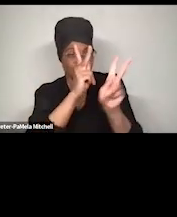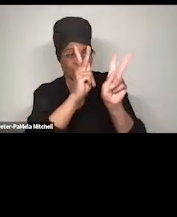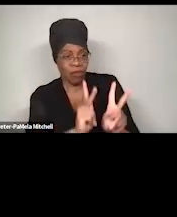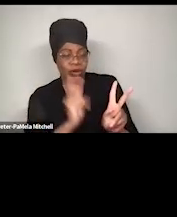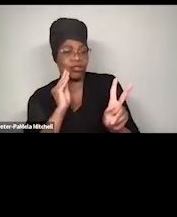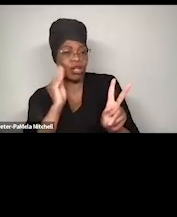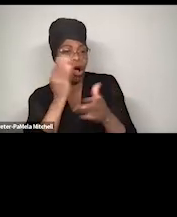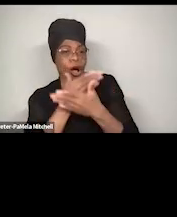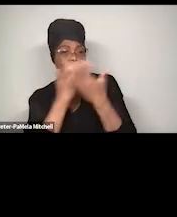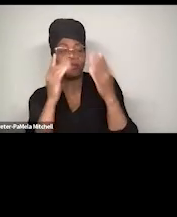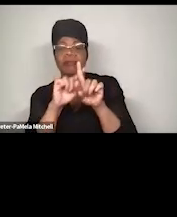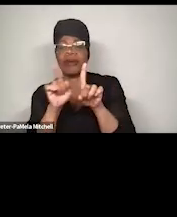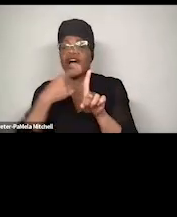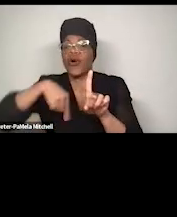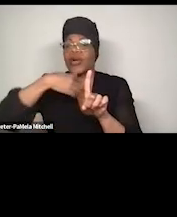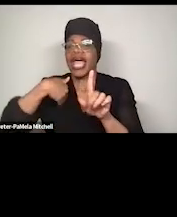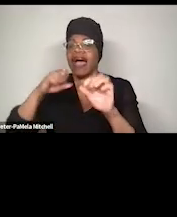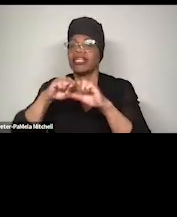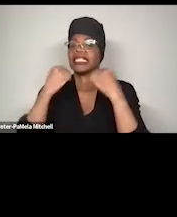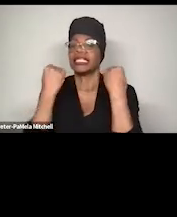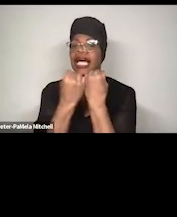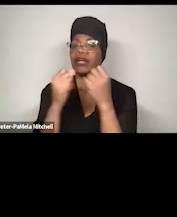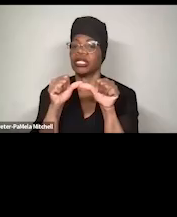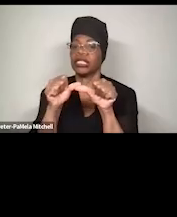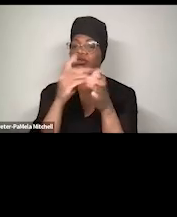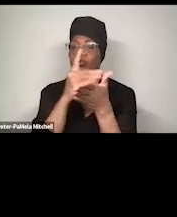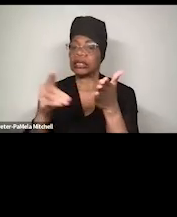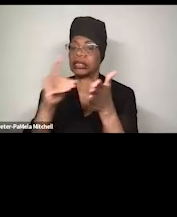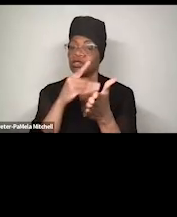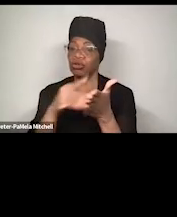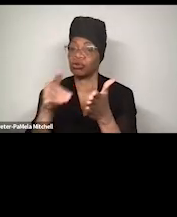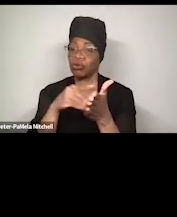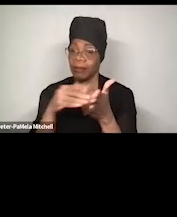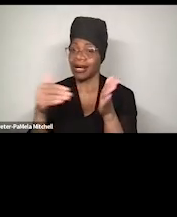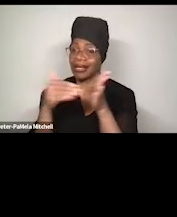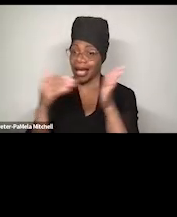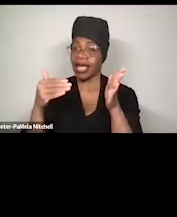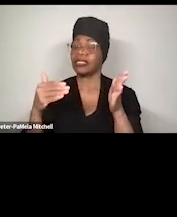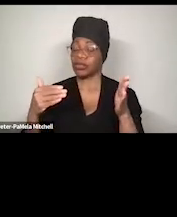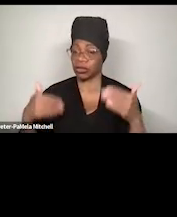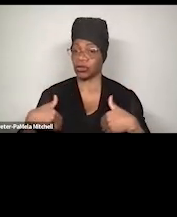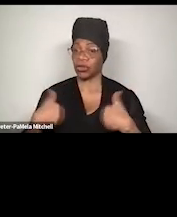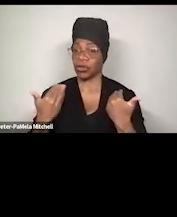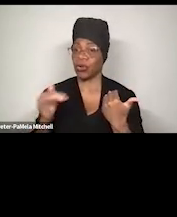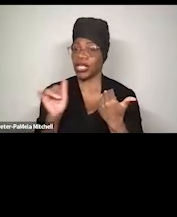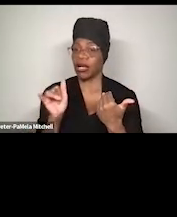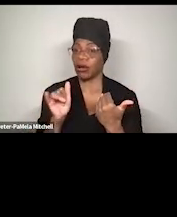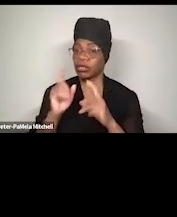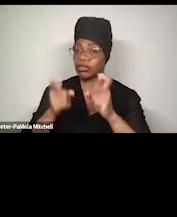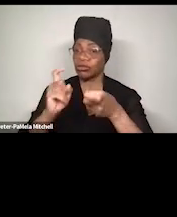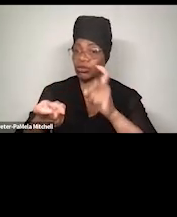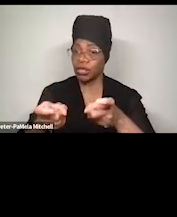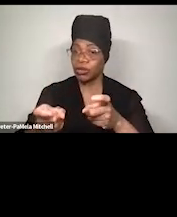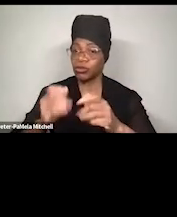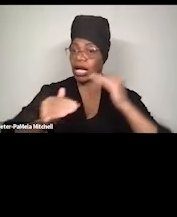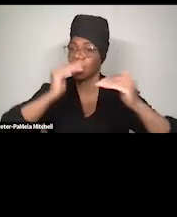It's because we have a society that continues to discriminate against these youth and contribute to their elevated risk for homelessness